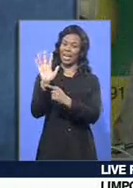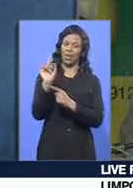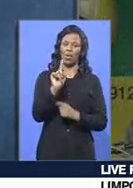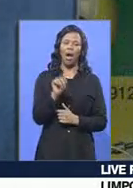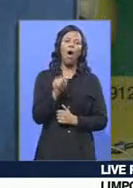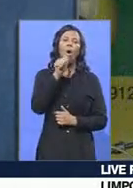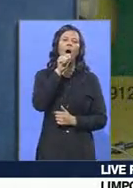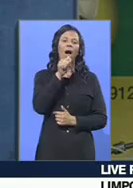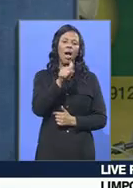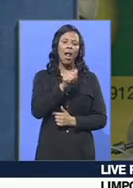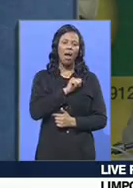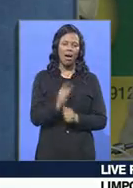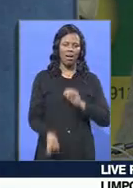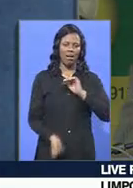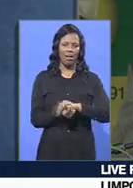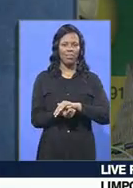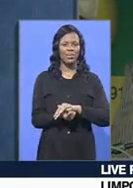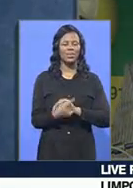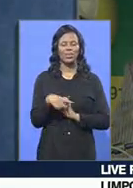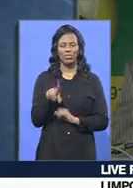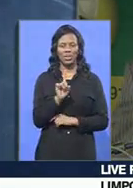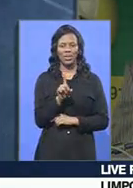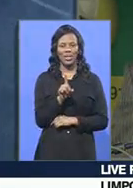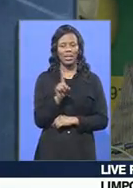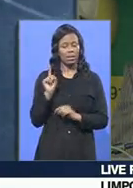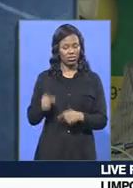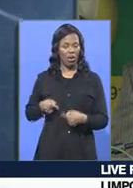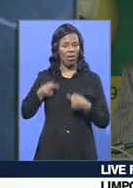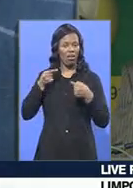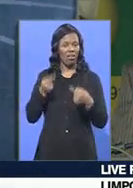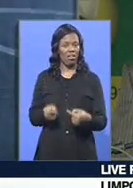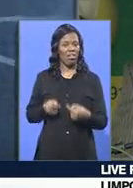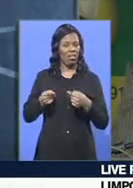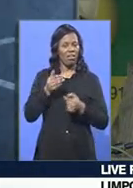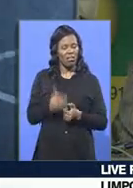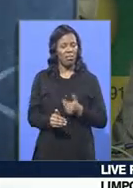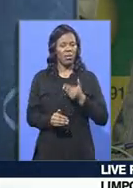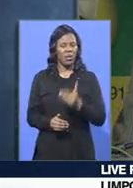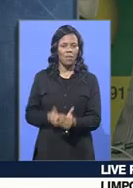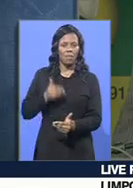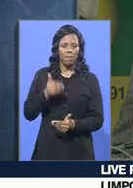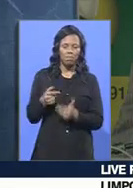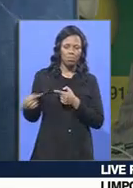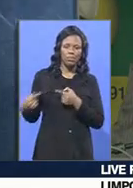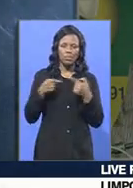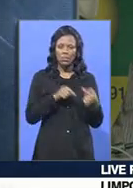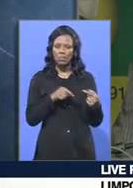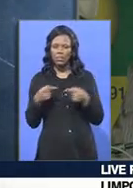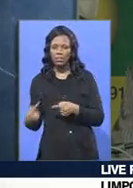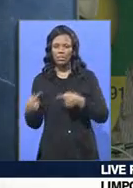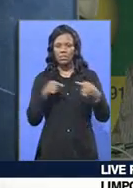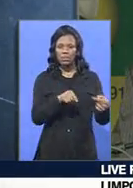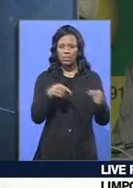by chance. The struggle had intensified. That led to these happenings. There